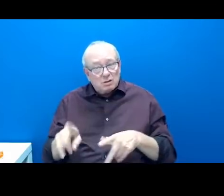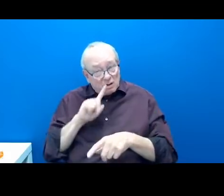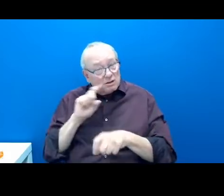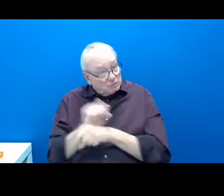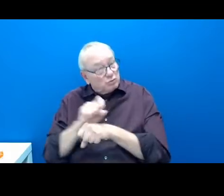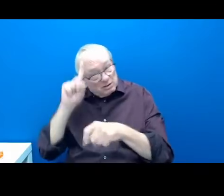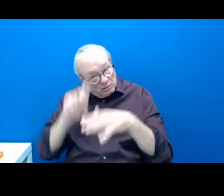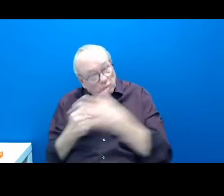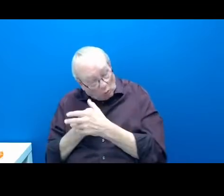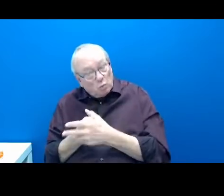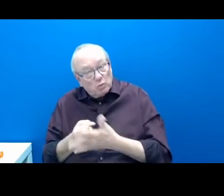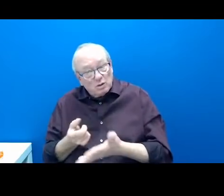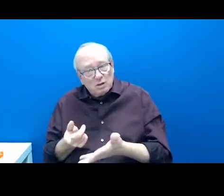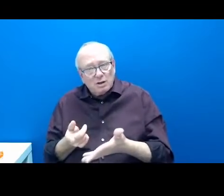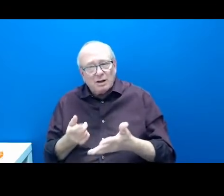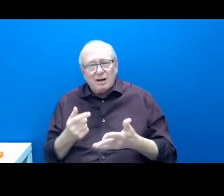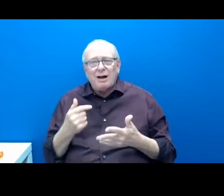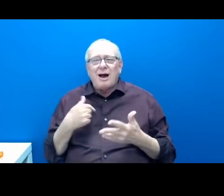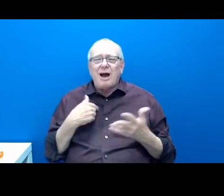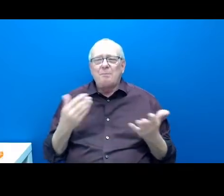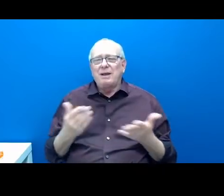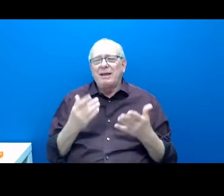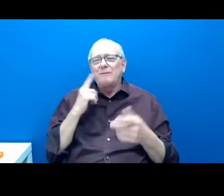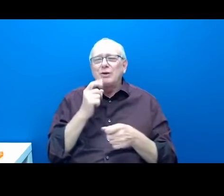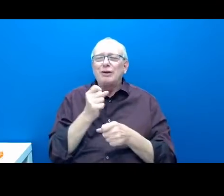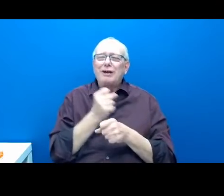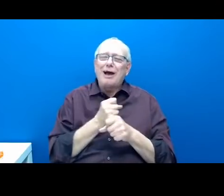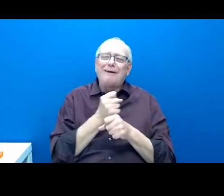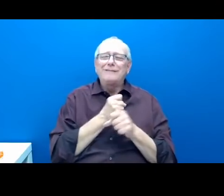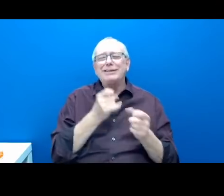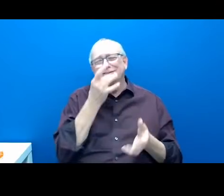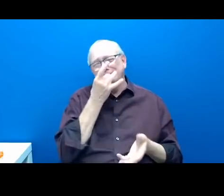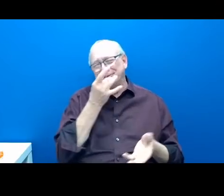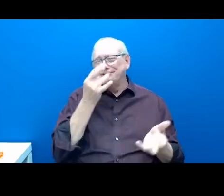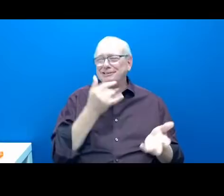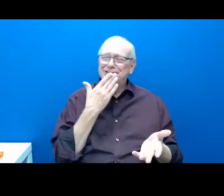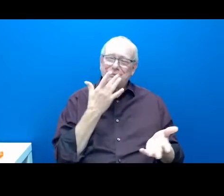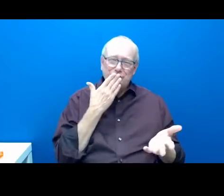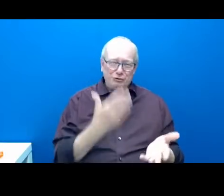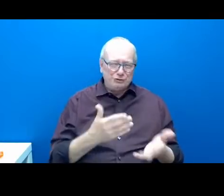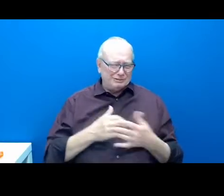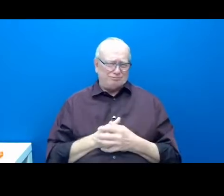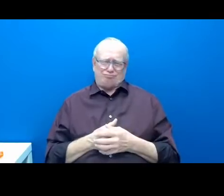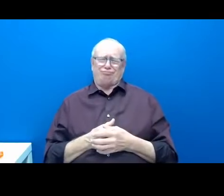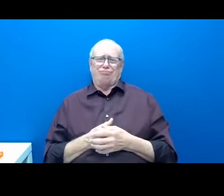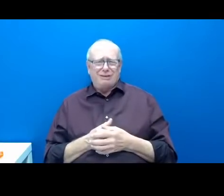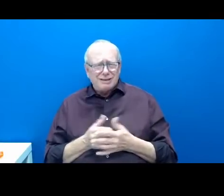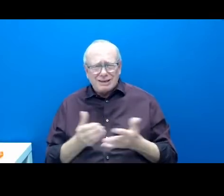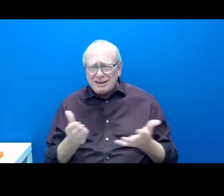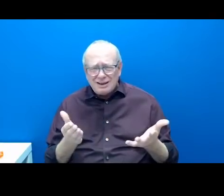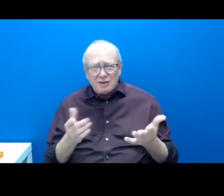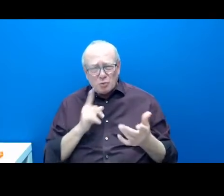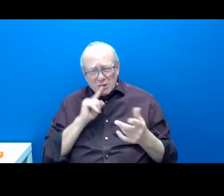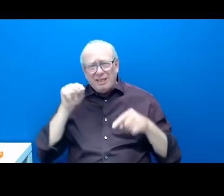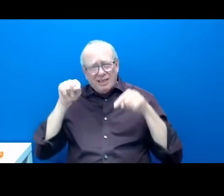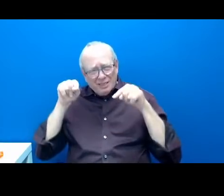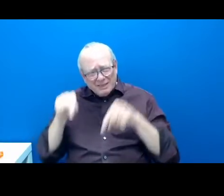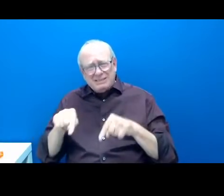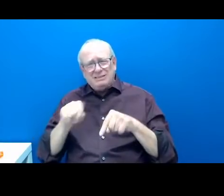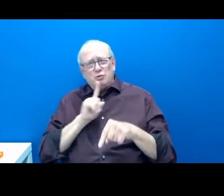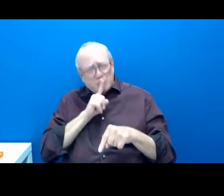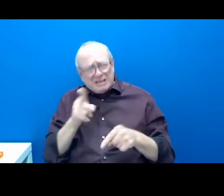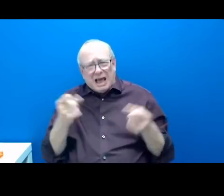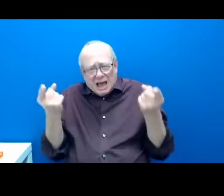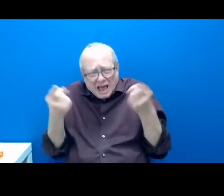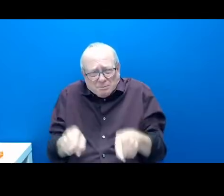And they're like, no, I'm just here for the coffee. That's not how these things work. Real things happen in real time. And you want to